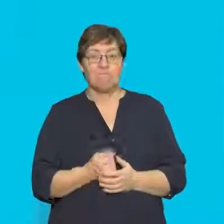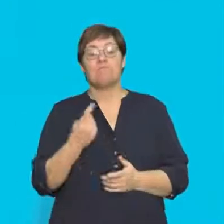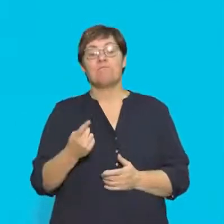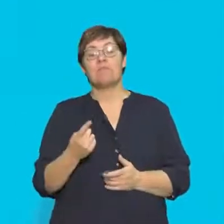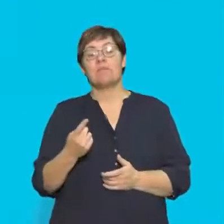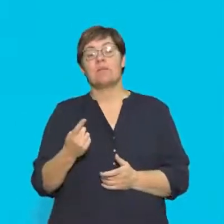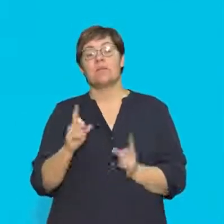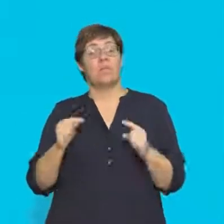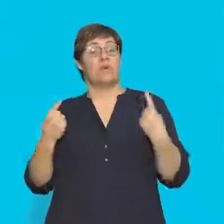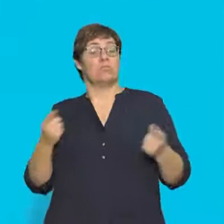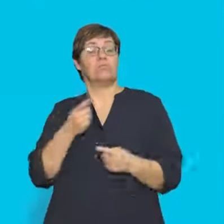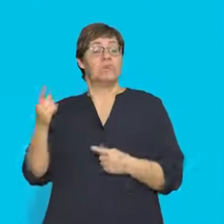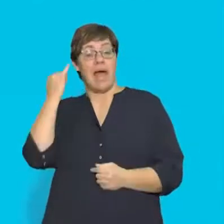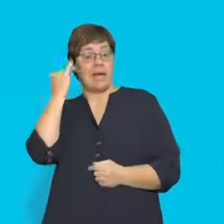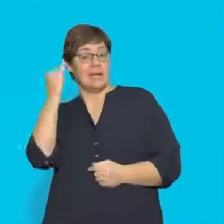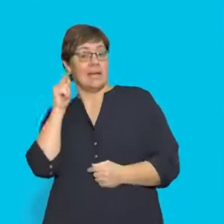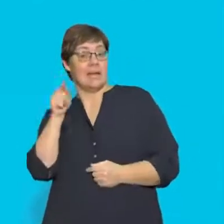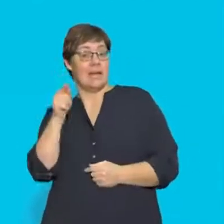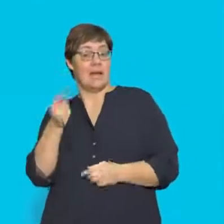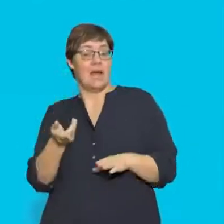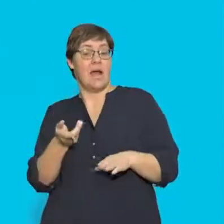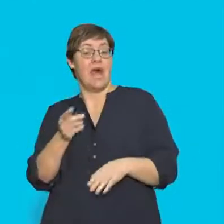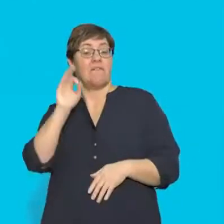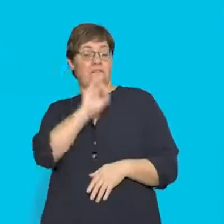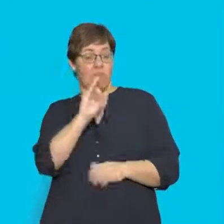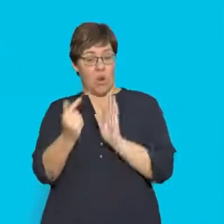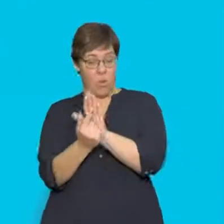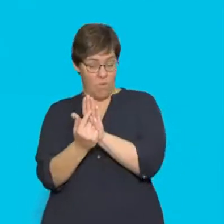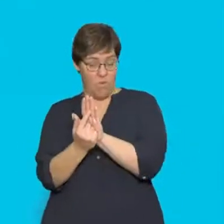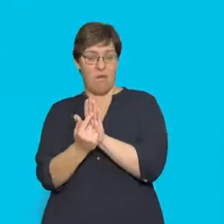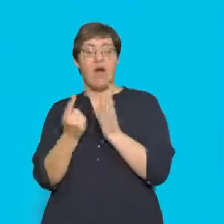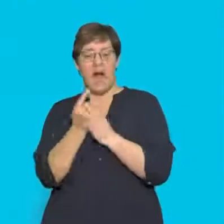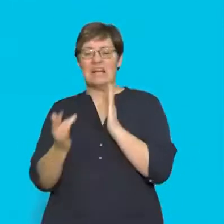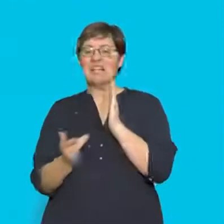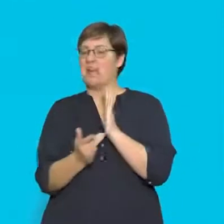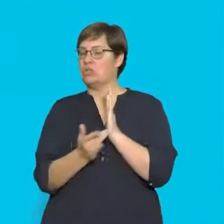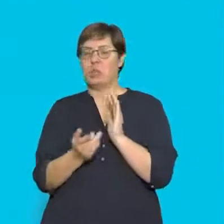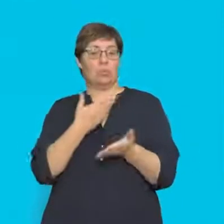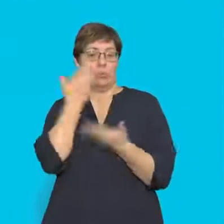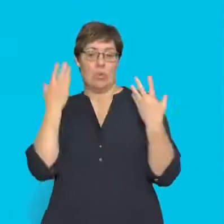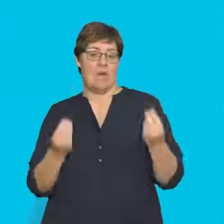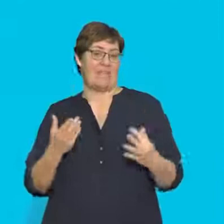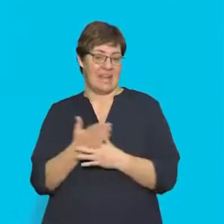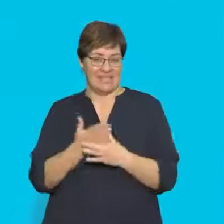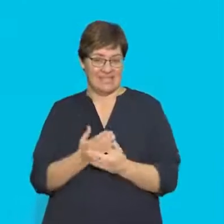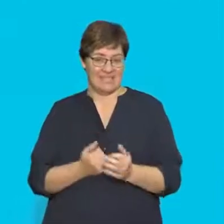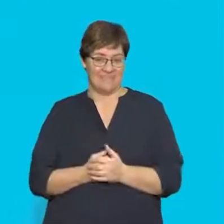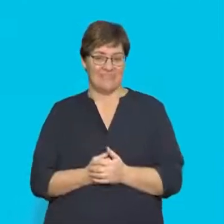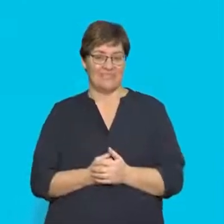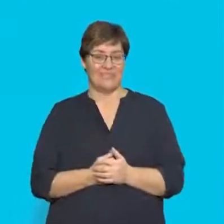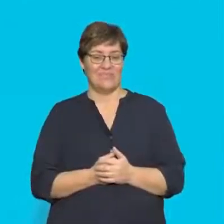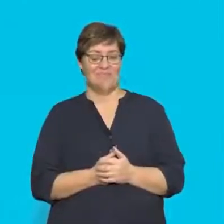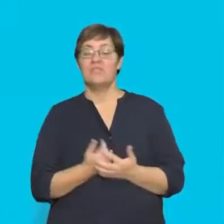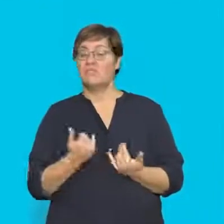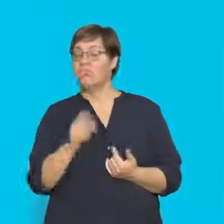without the idea of Faraday's law, there'd be a whole lot of technology that we wouldn't have access today. So let's have